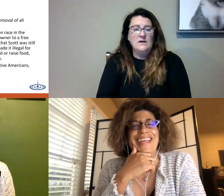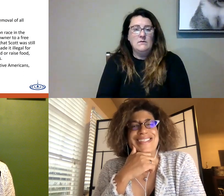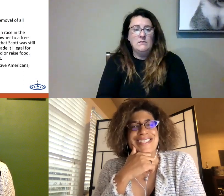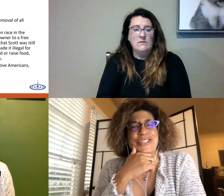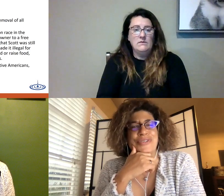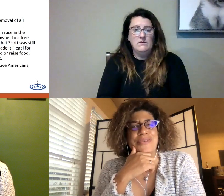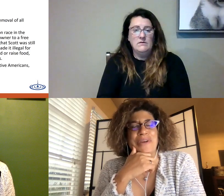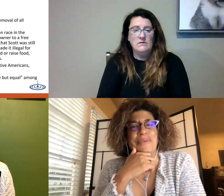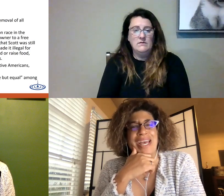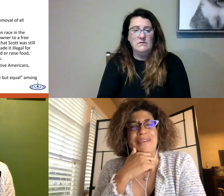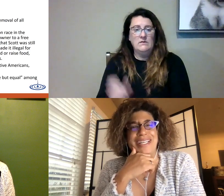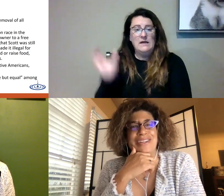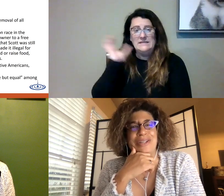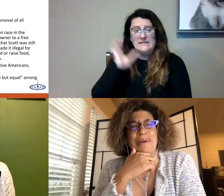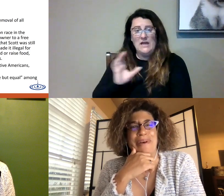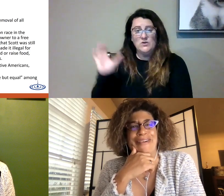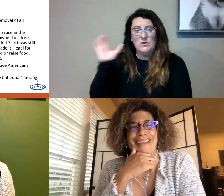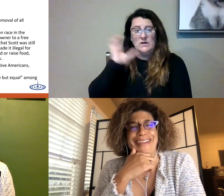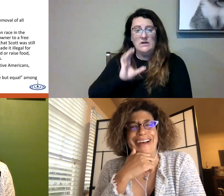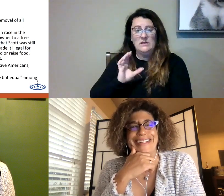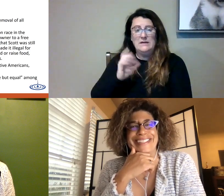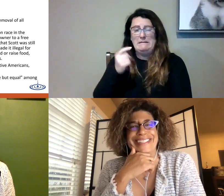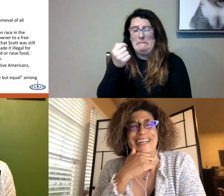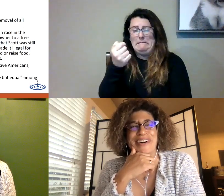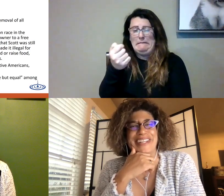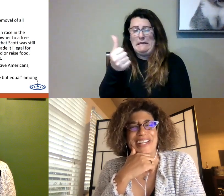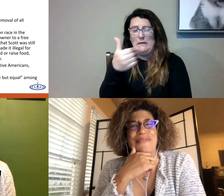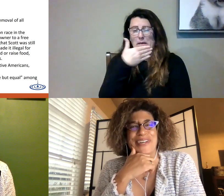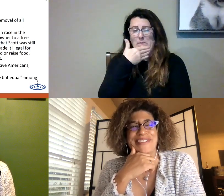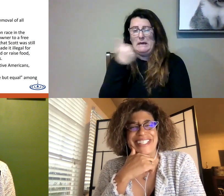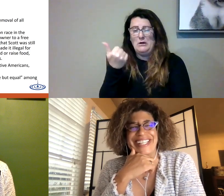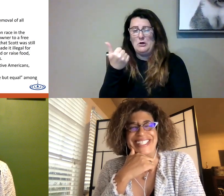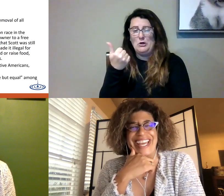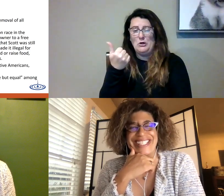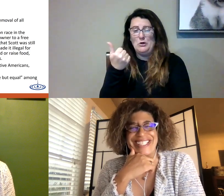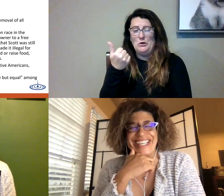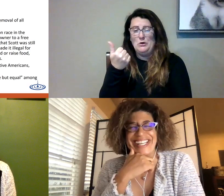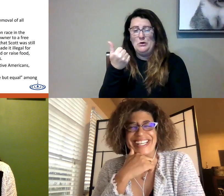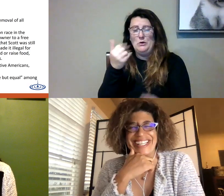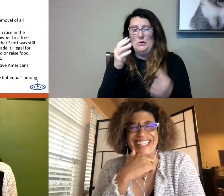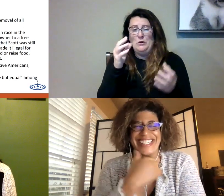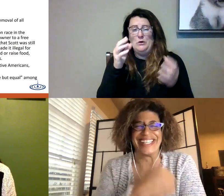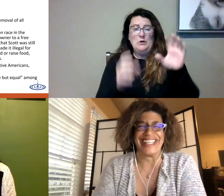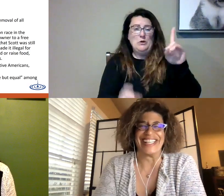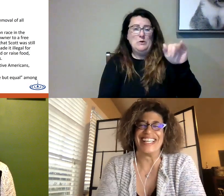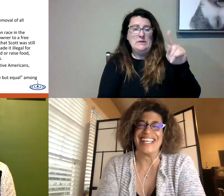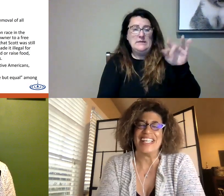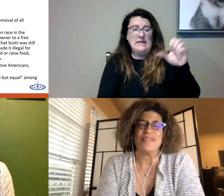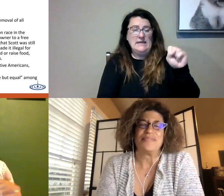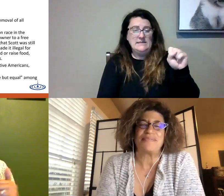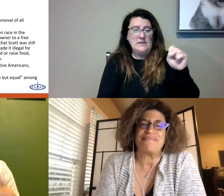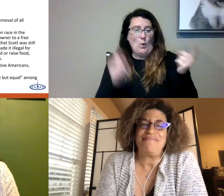I think as the centuries went, we did a little bit better on the number of dates.